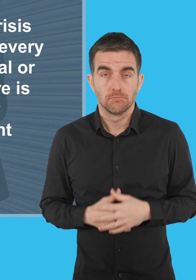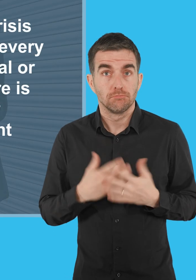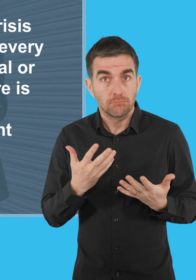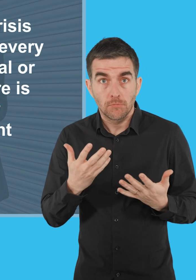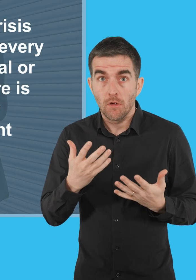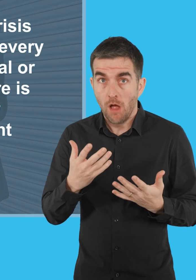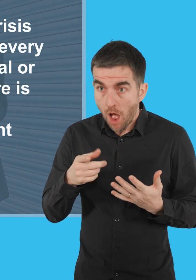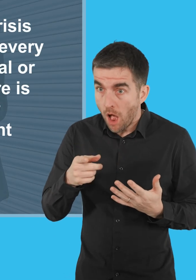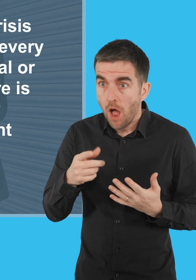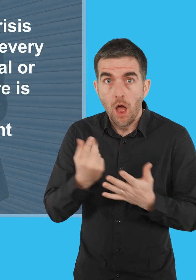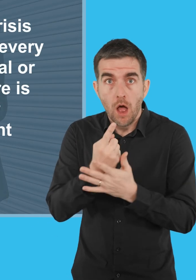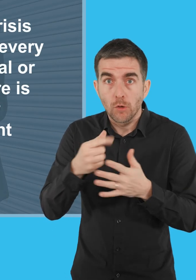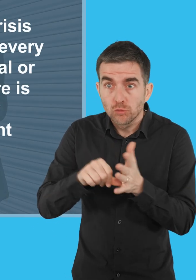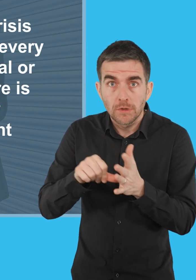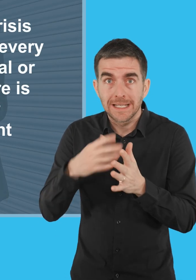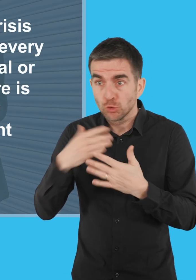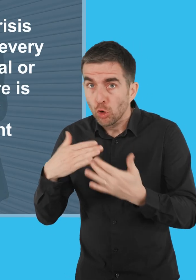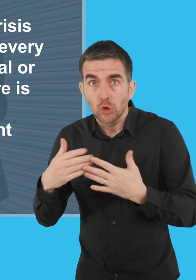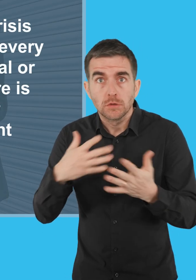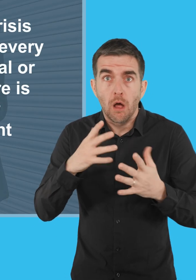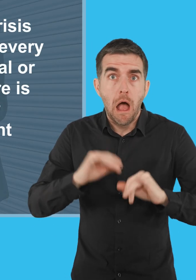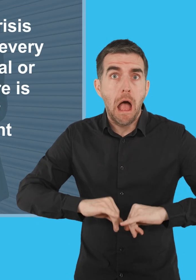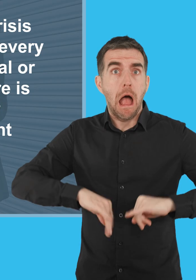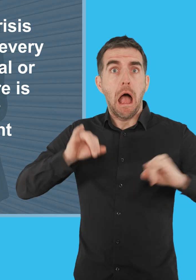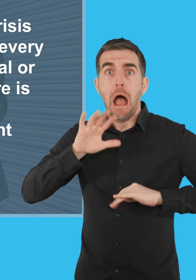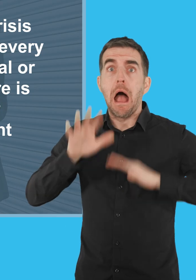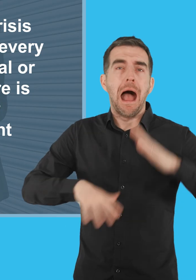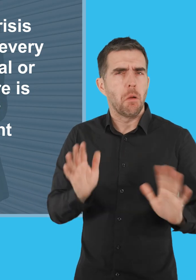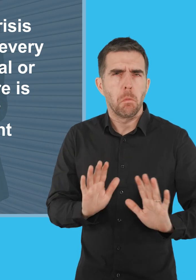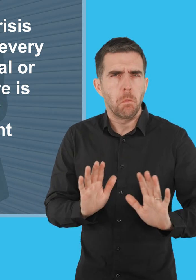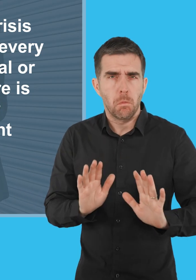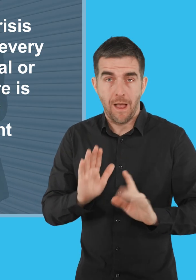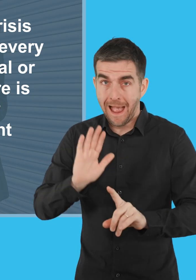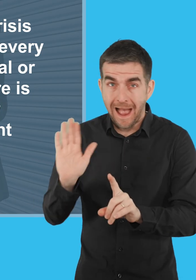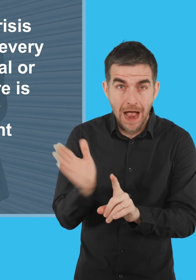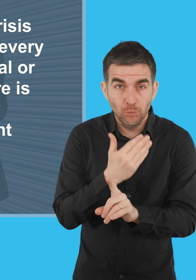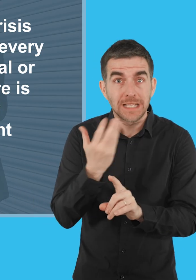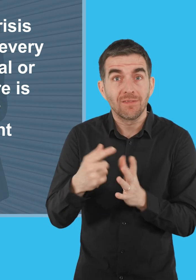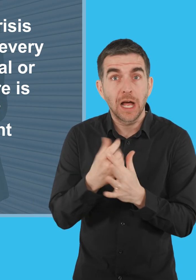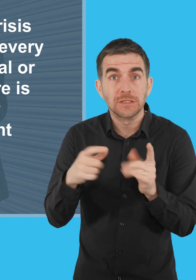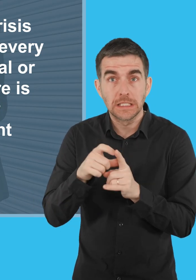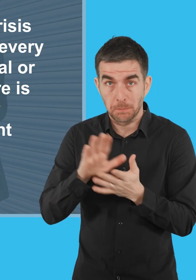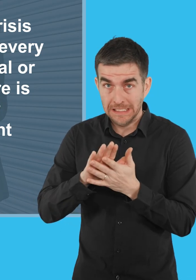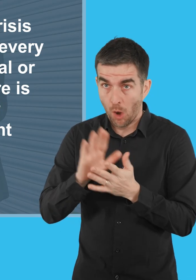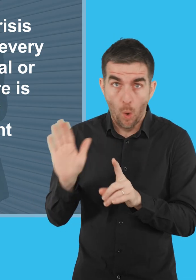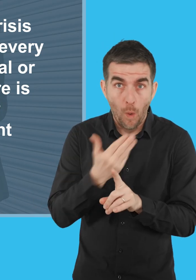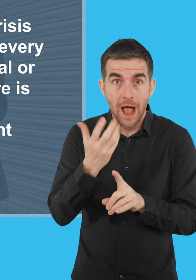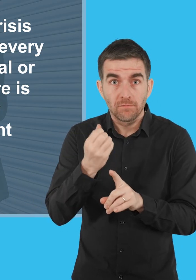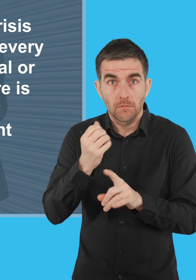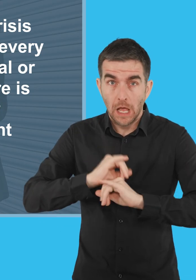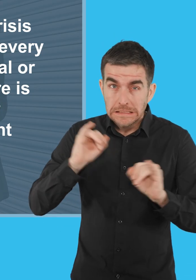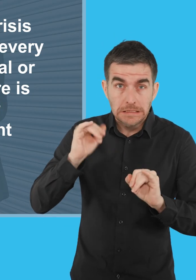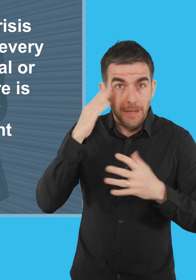There shouldn't be a need to hit crisis point before we address issues. Not every person with ADHD has severe mental